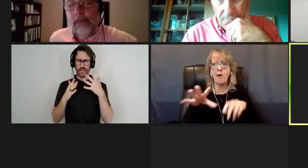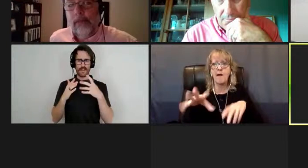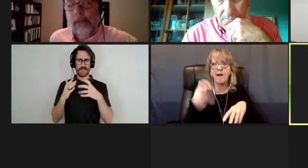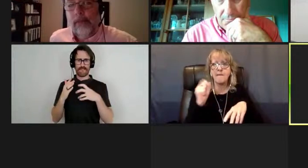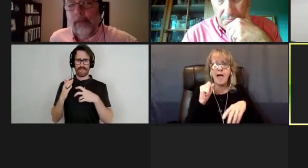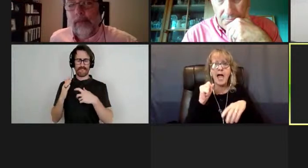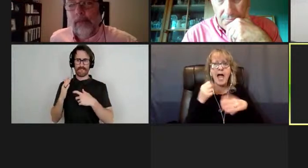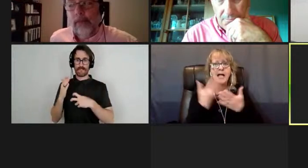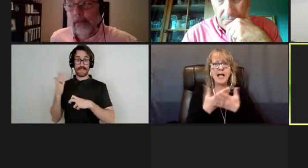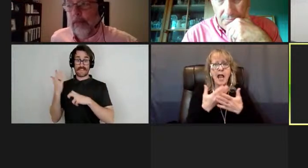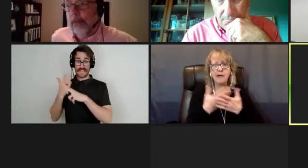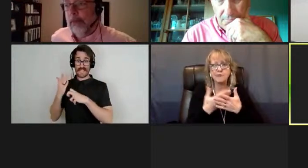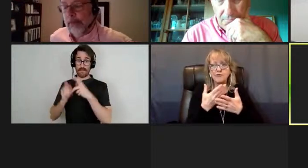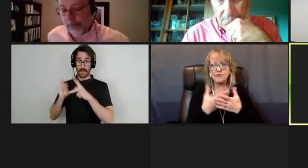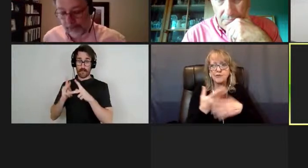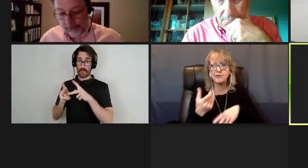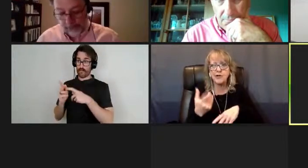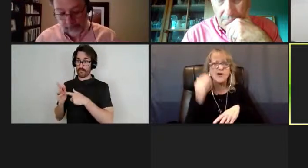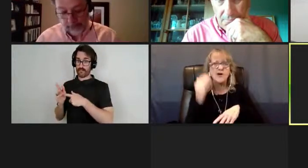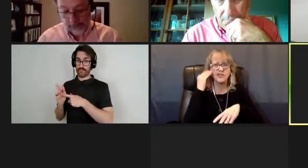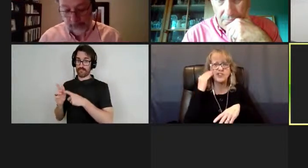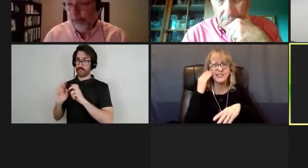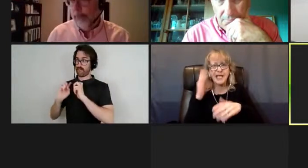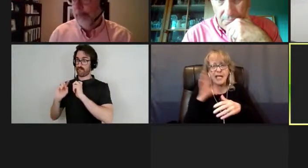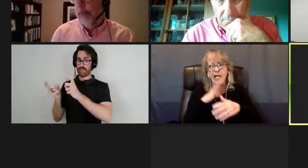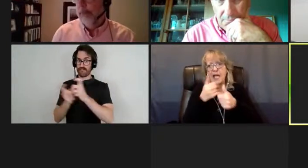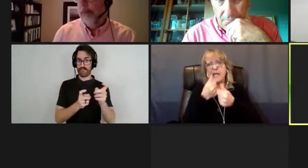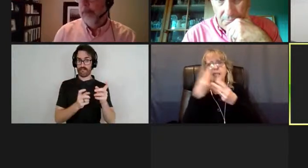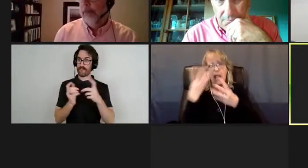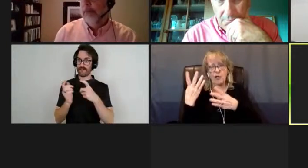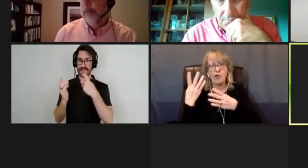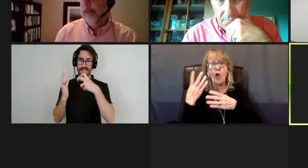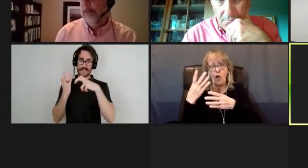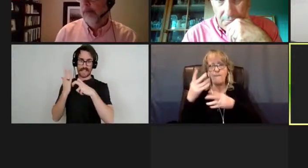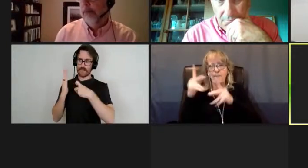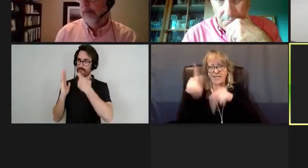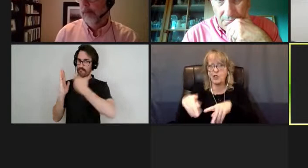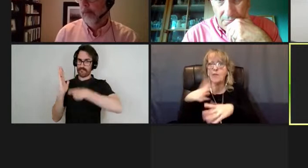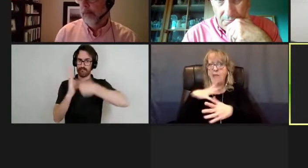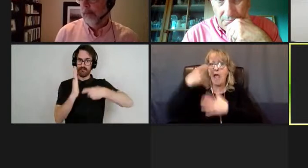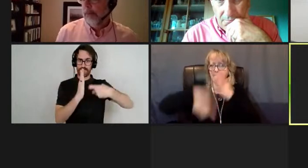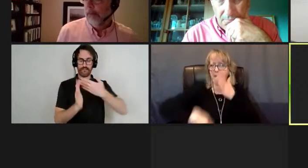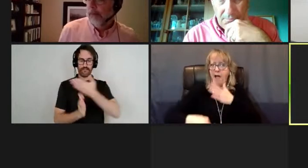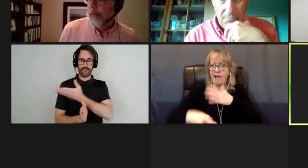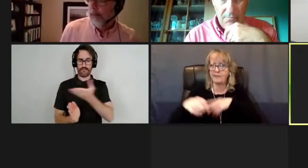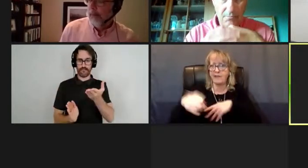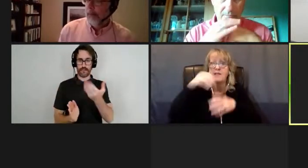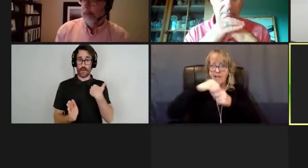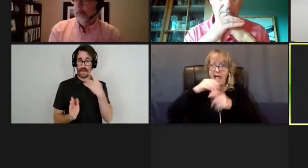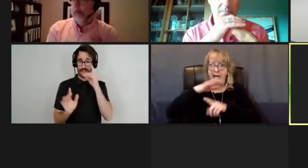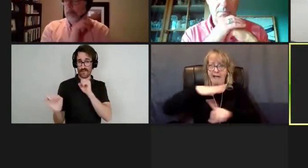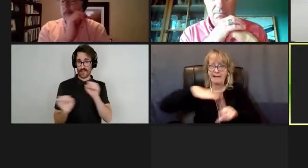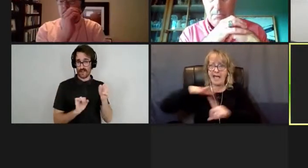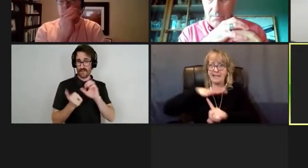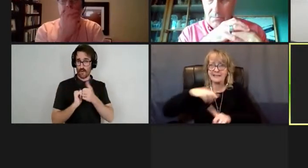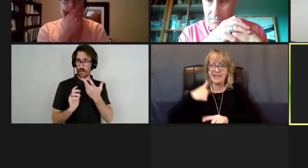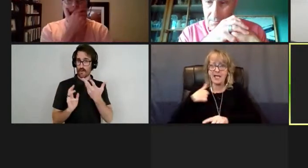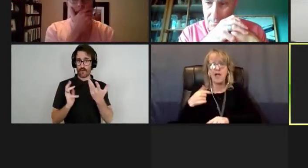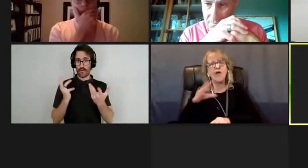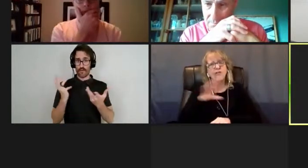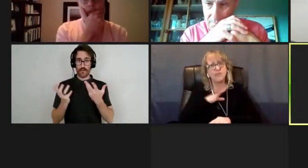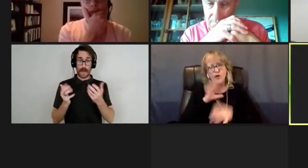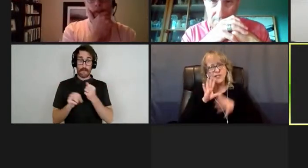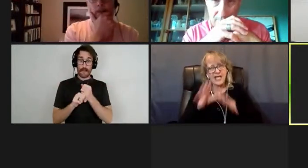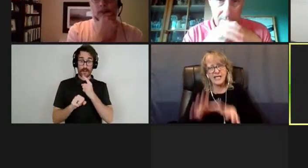ones citywide, including even my own. Is there a strategy around that to make sure it's only the specific